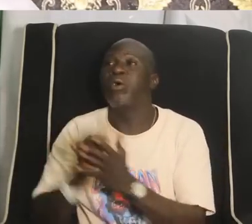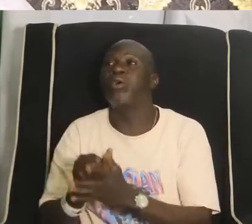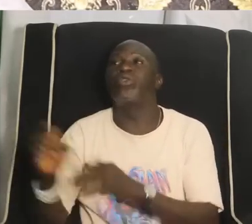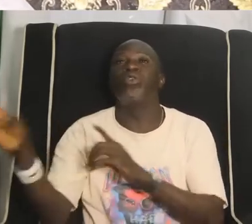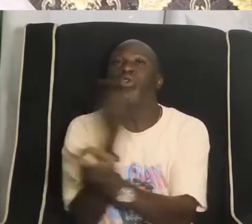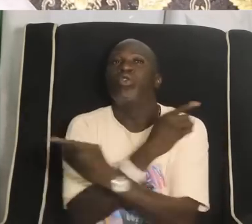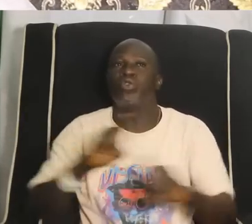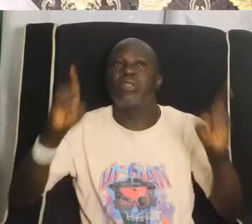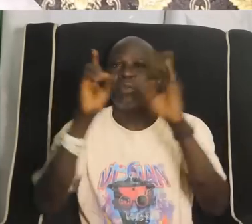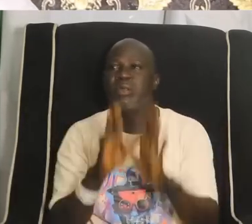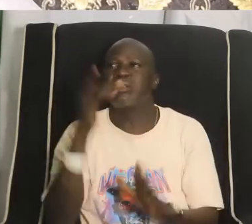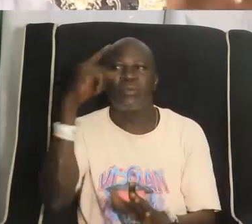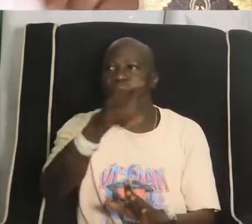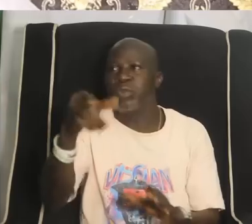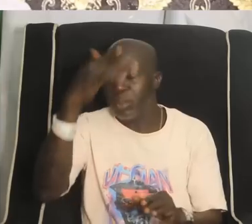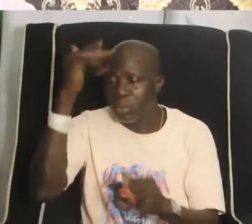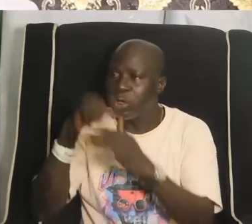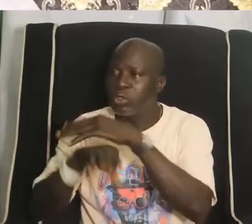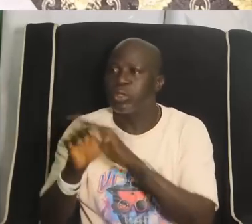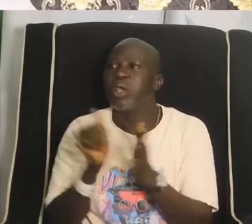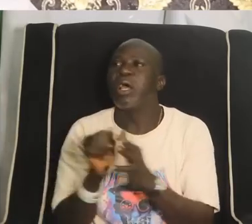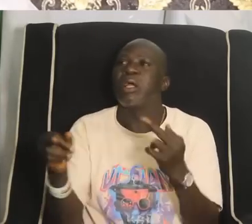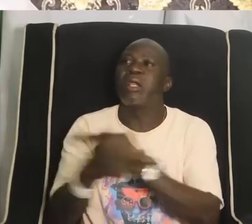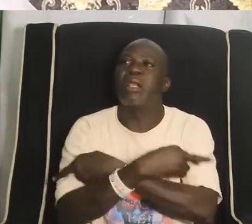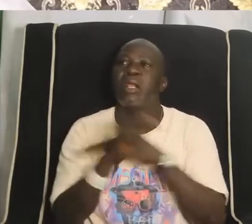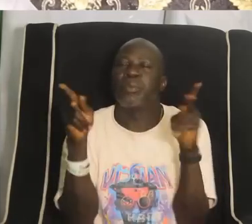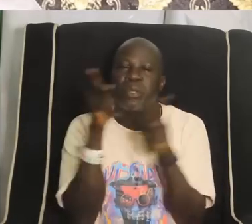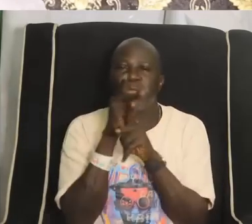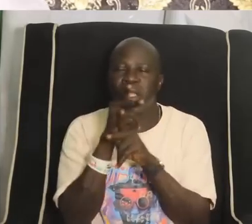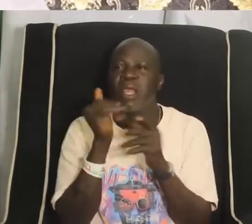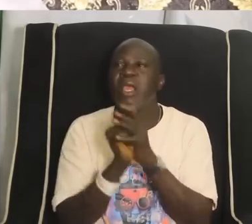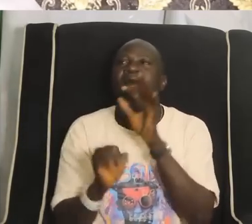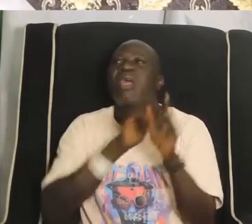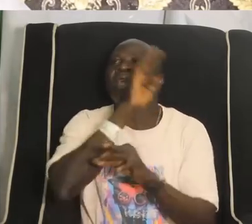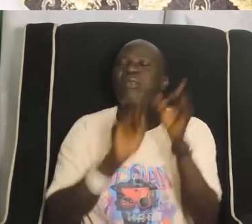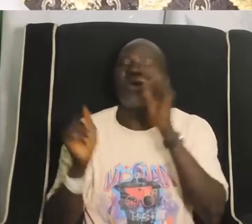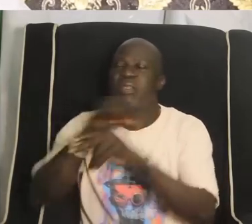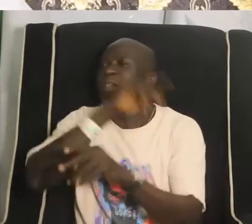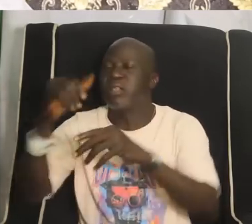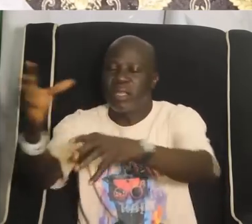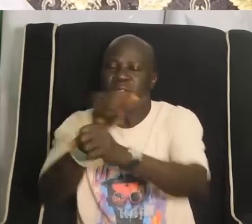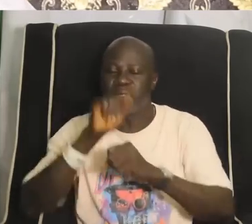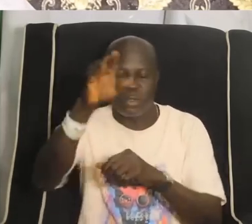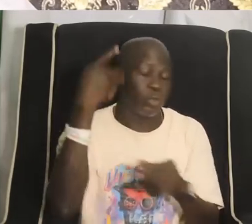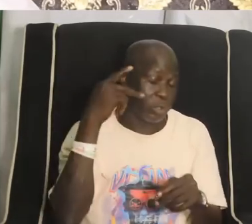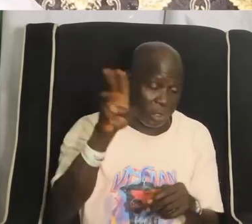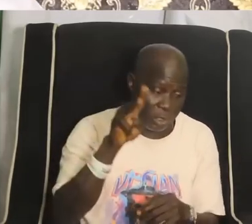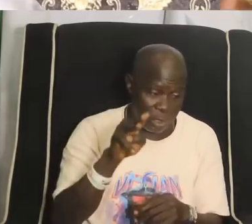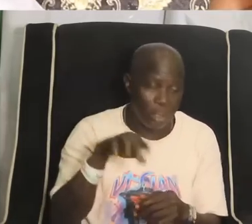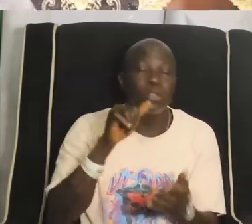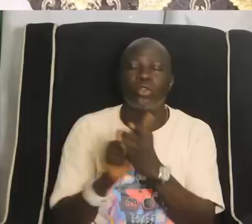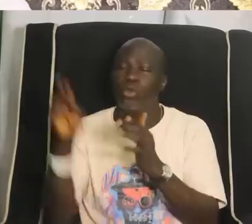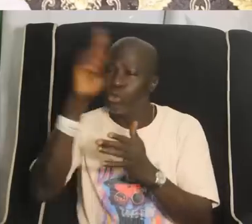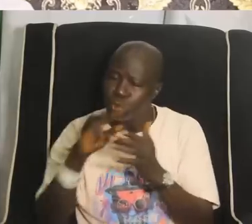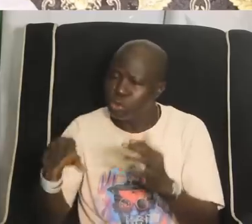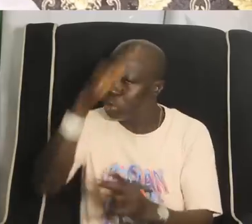sile fun o. To do deliverance for you. Nitori pe o wa ni ahamo. Because I've been caged. Igba to na wa ka tun le ri ogan. When you stretch your hand to see you. Won to fi glass